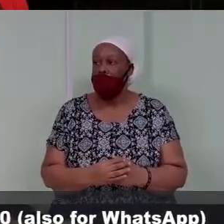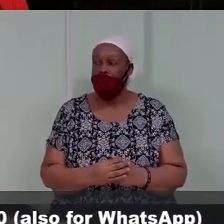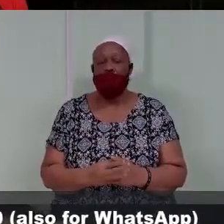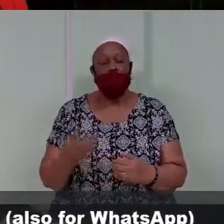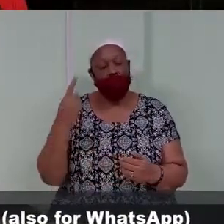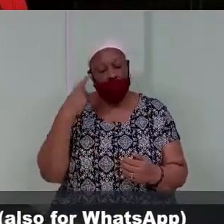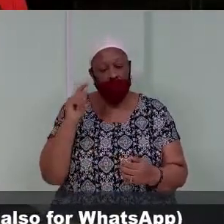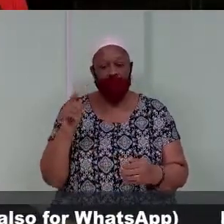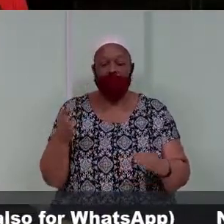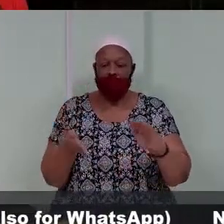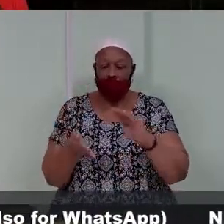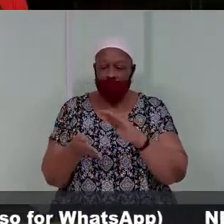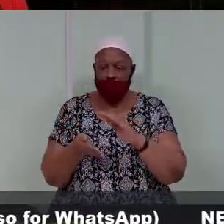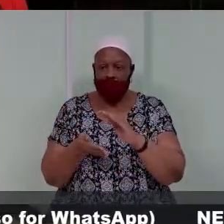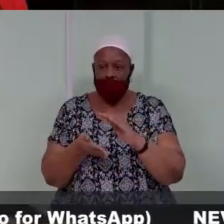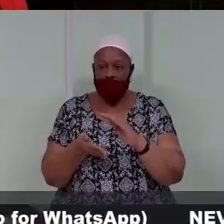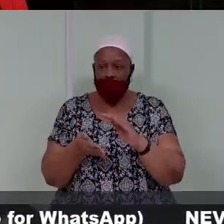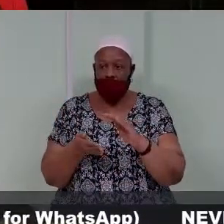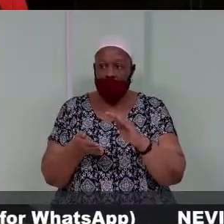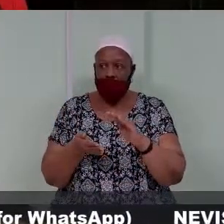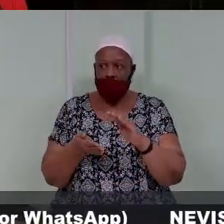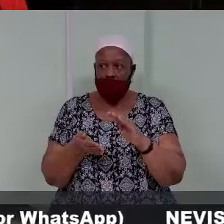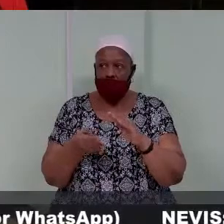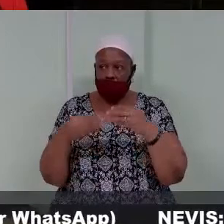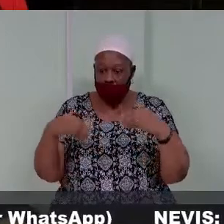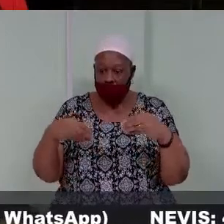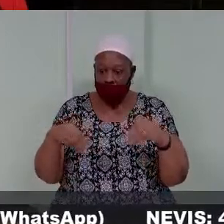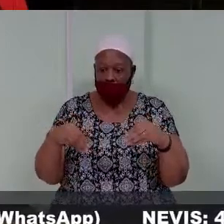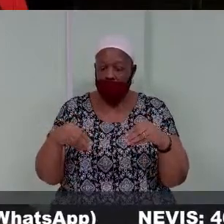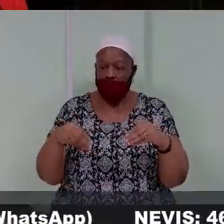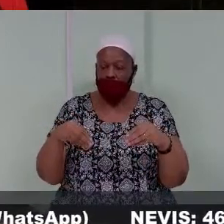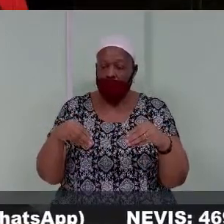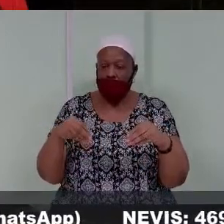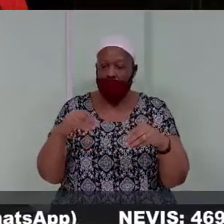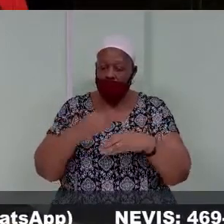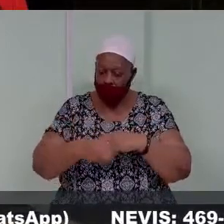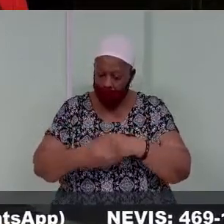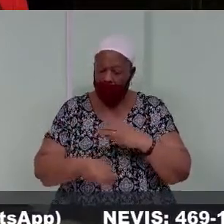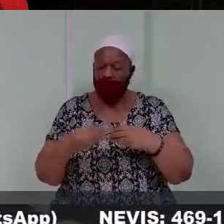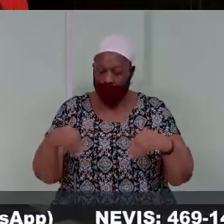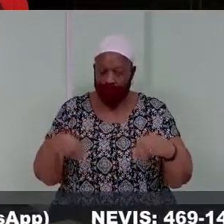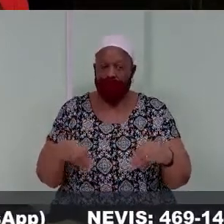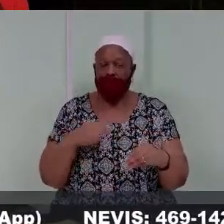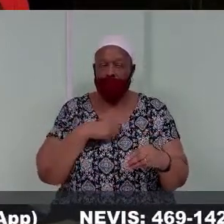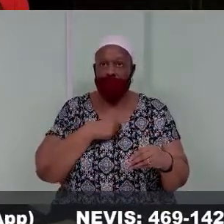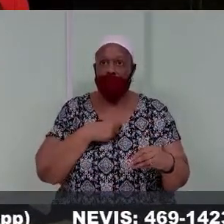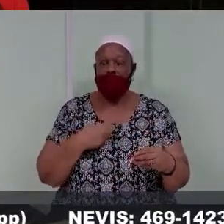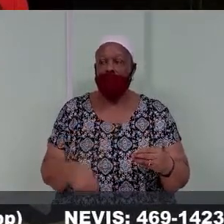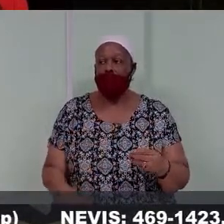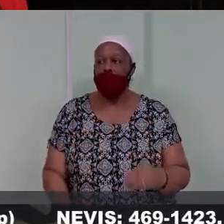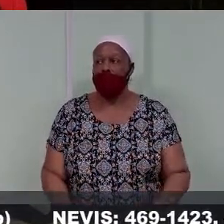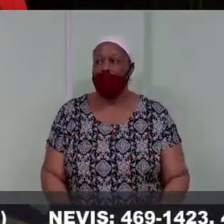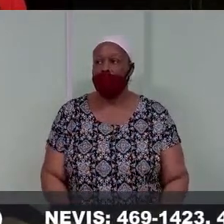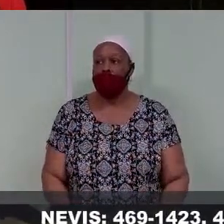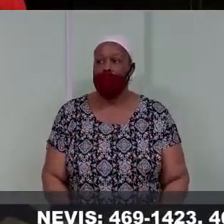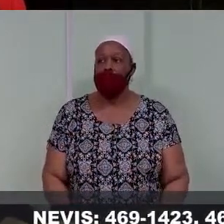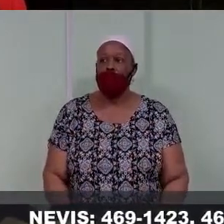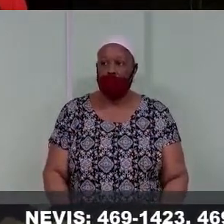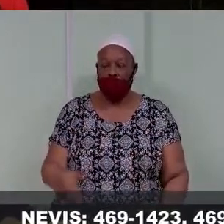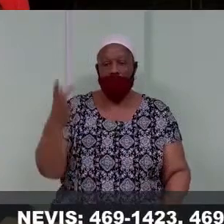Bakery. And my far right is Chef Augustine Huggins, the great